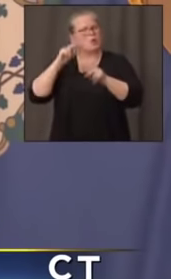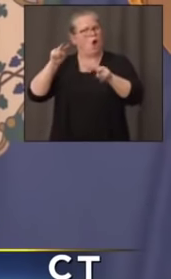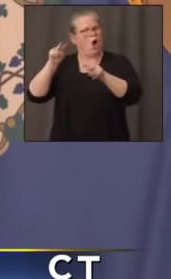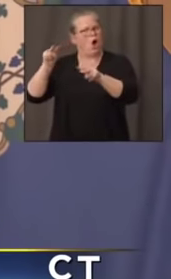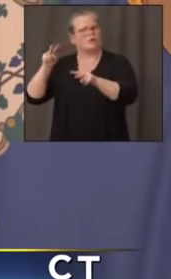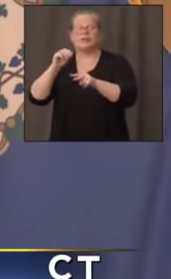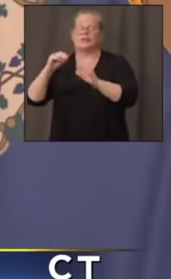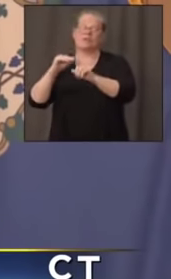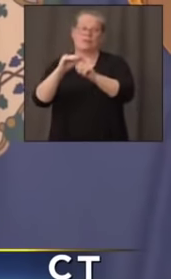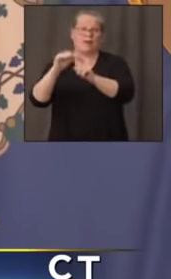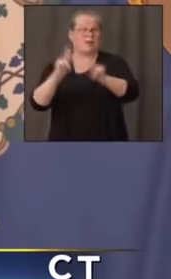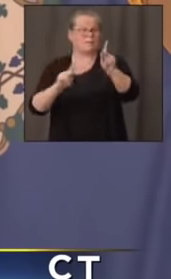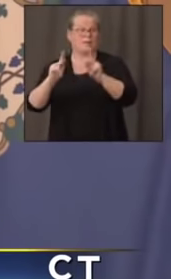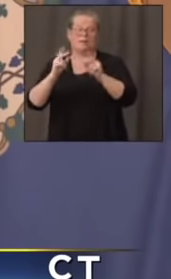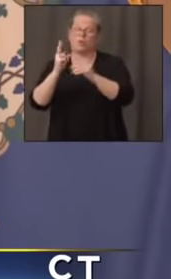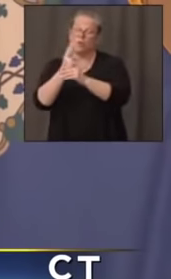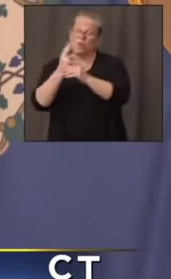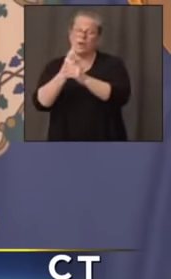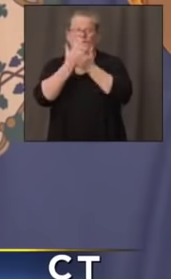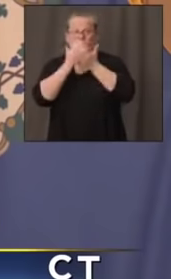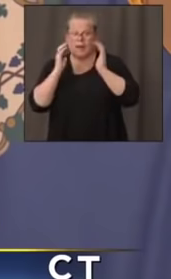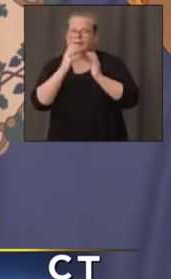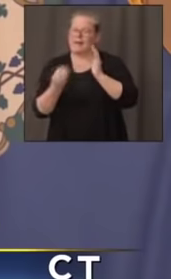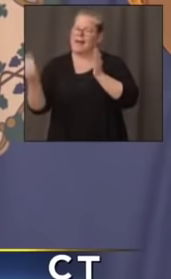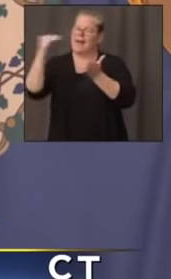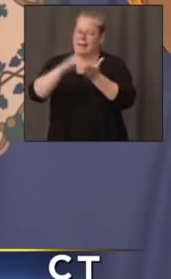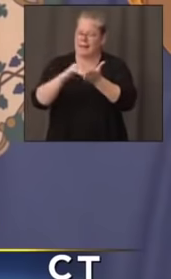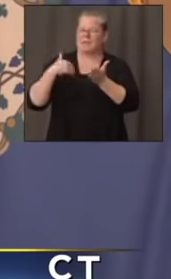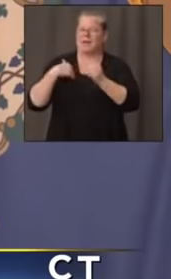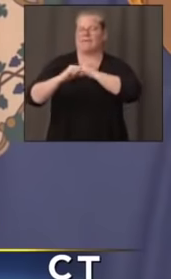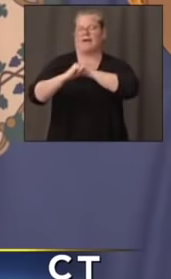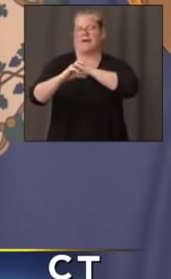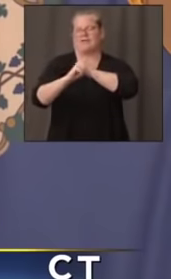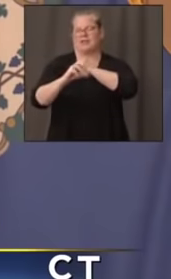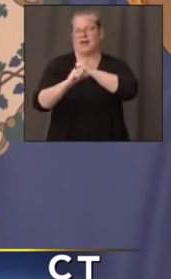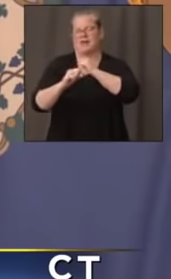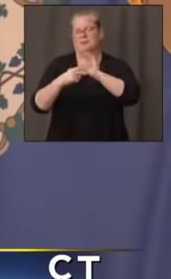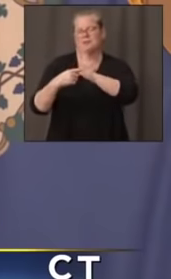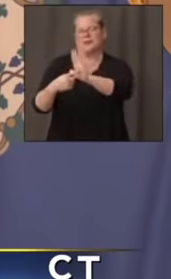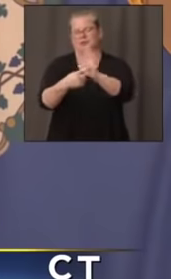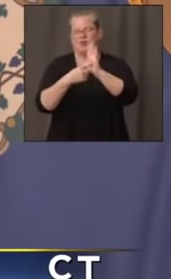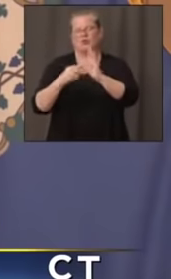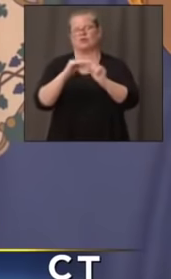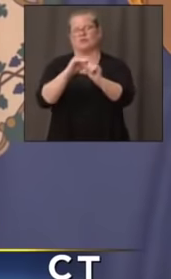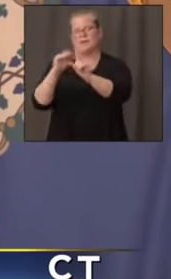that, we've got yet another of our PSAs that are out there to remind people to wear the mask.